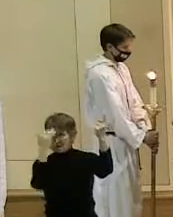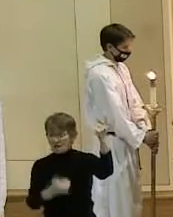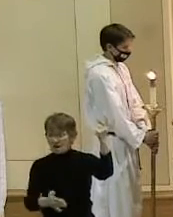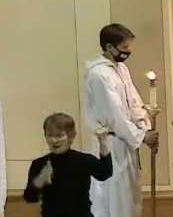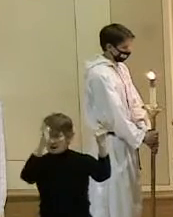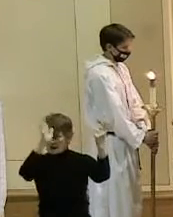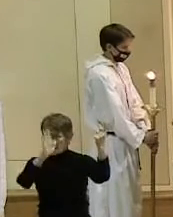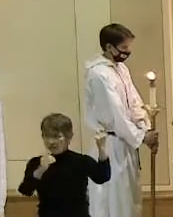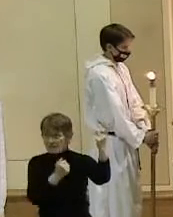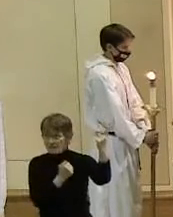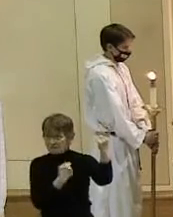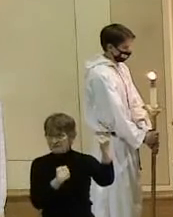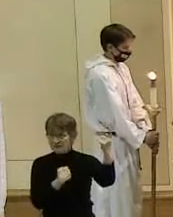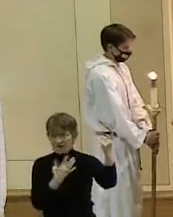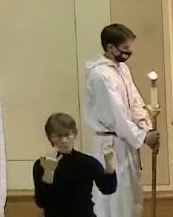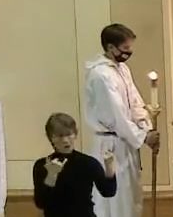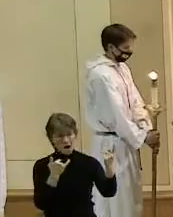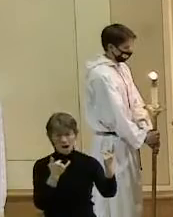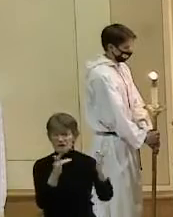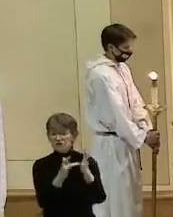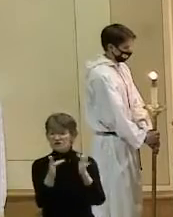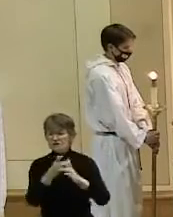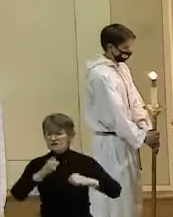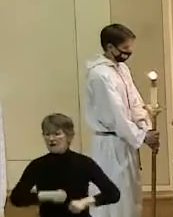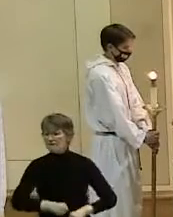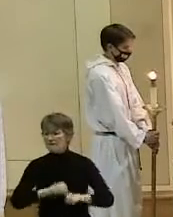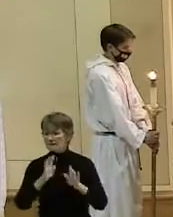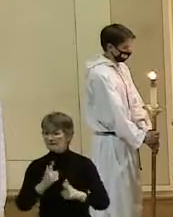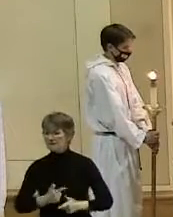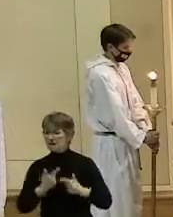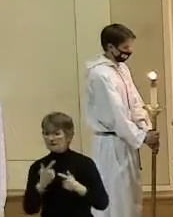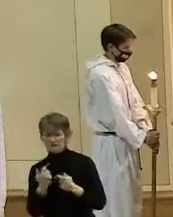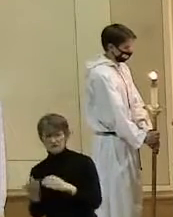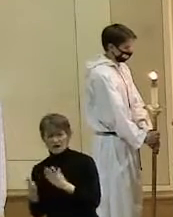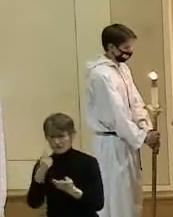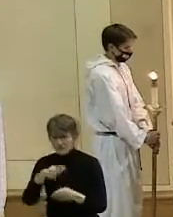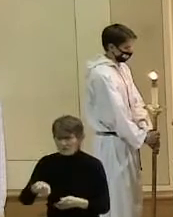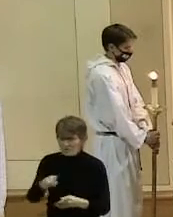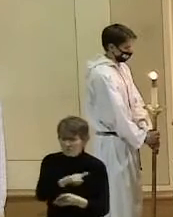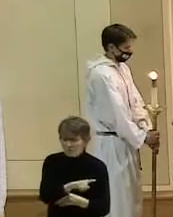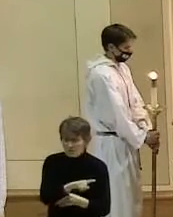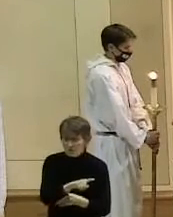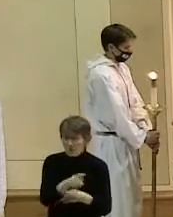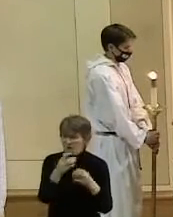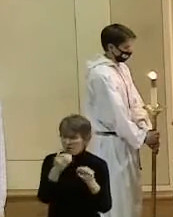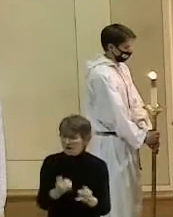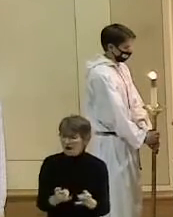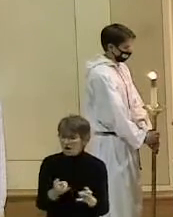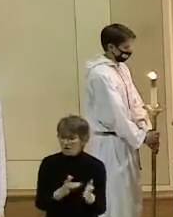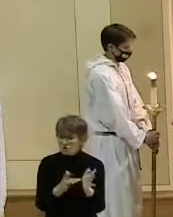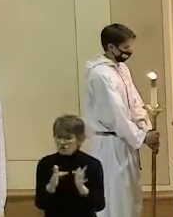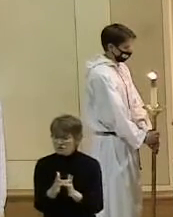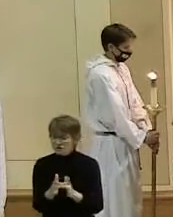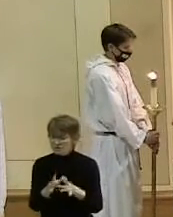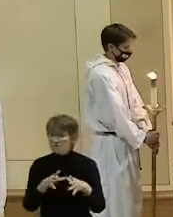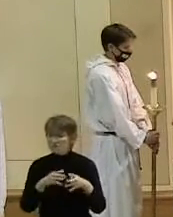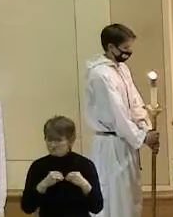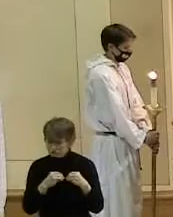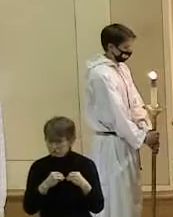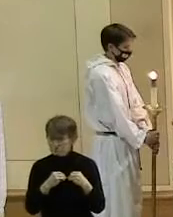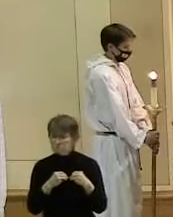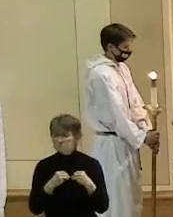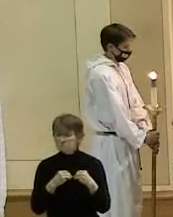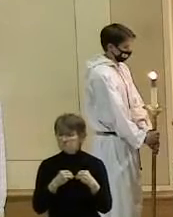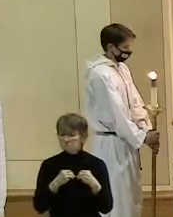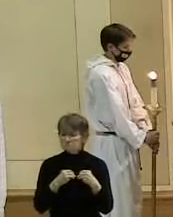me, because I lay down my life in order to take it up again. No one takes it from me, but I lay